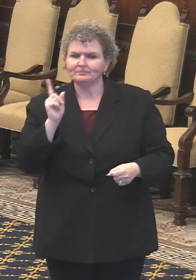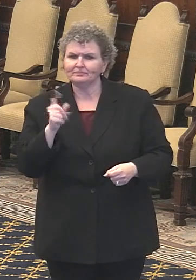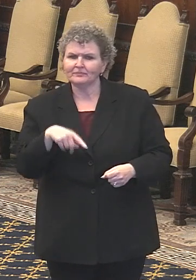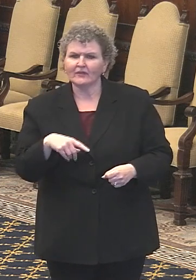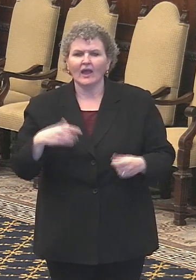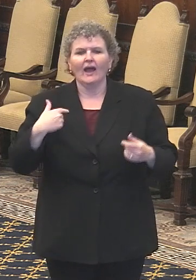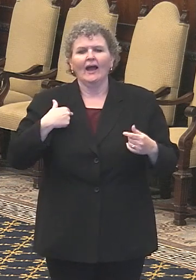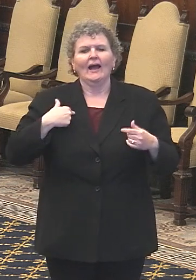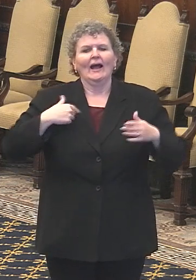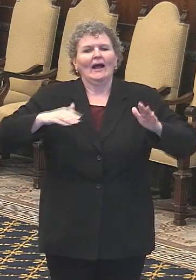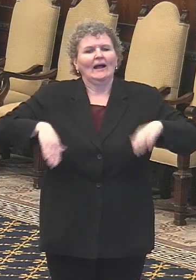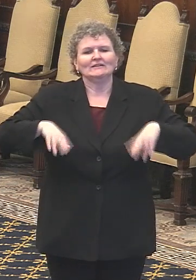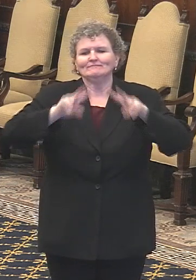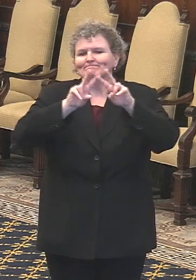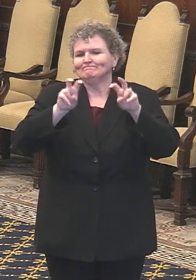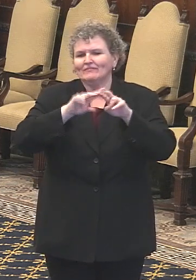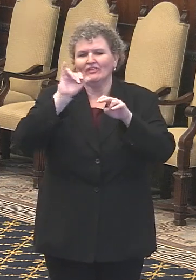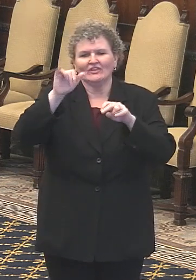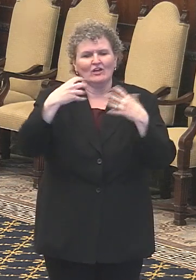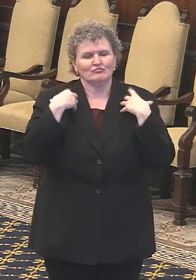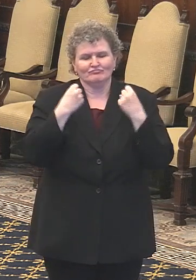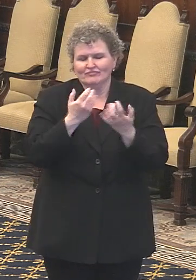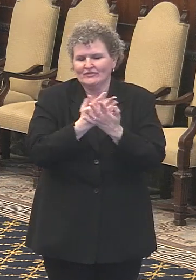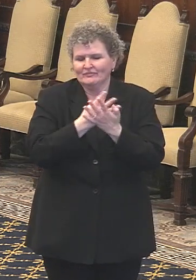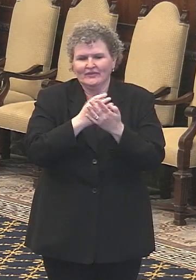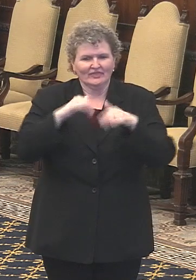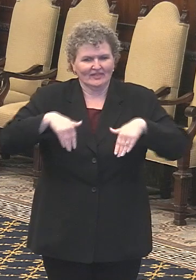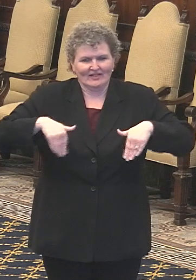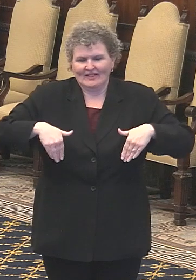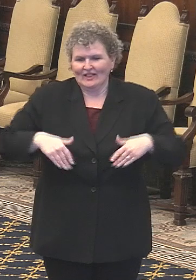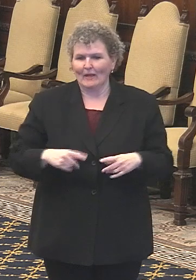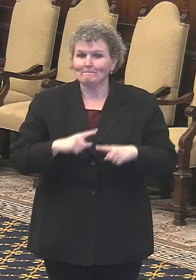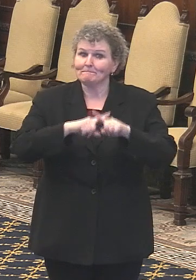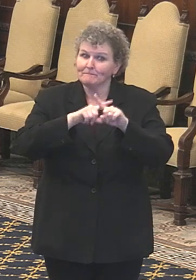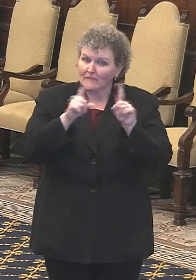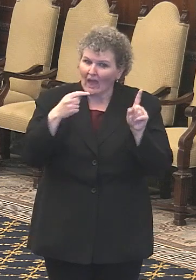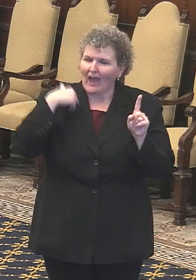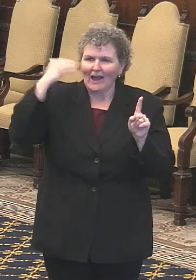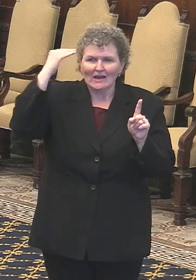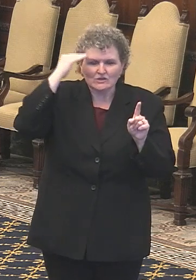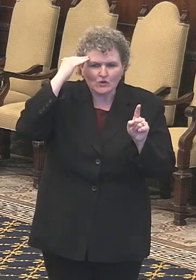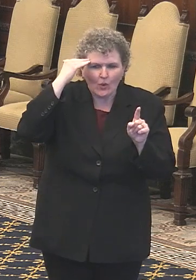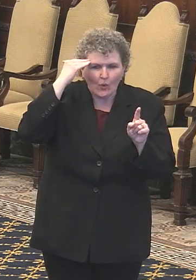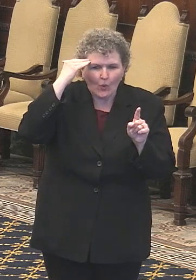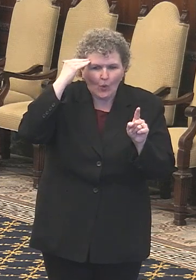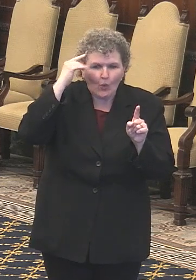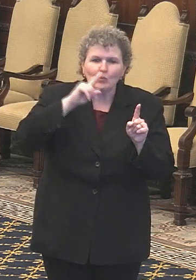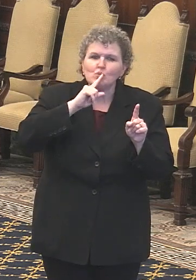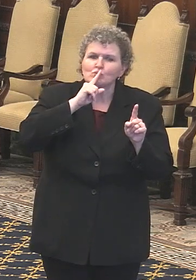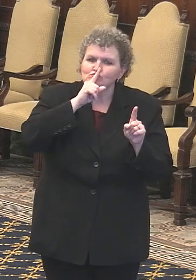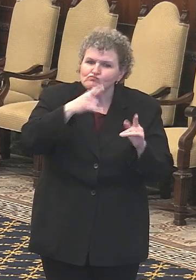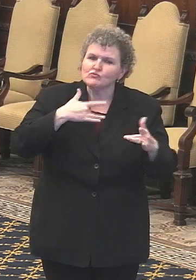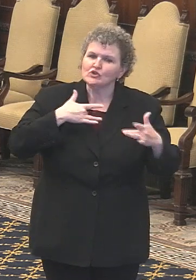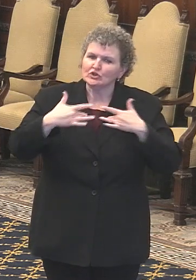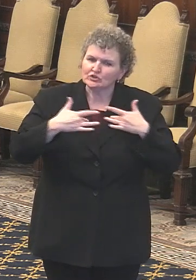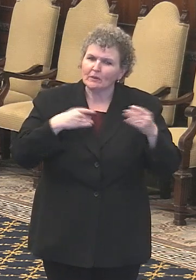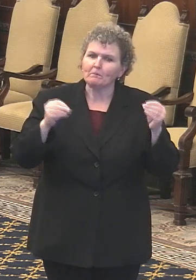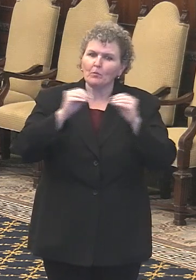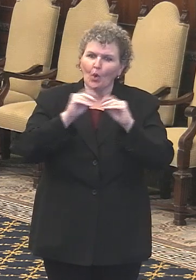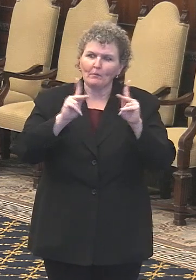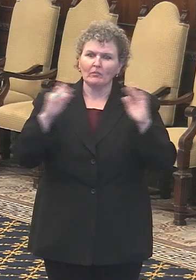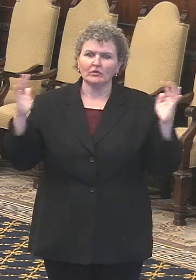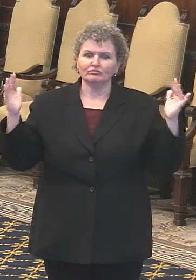or other specific hospitals. However, I do know that in anticipation of the healthcare surge, that hospitals canceled elective surgeries and had a long